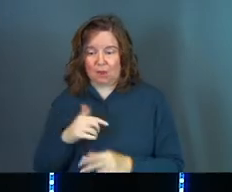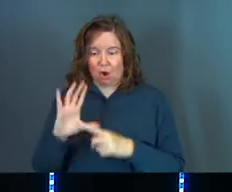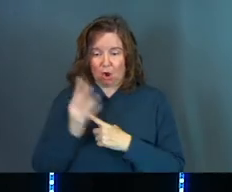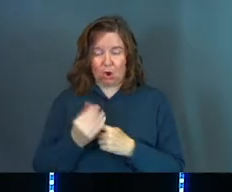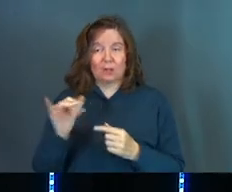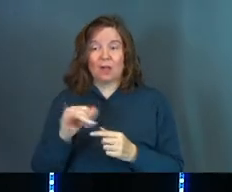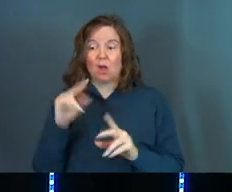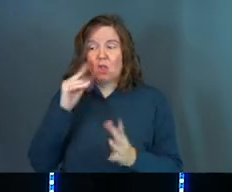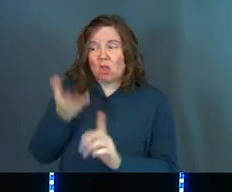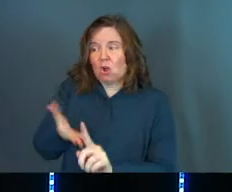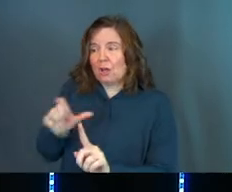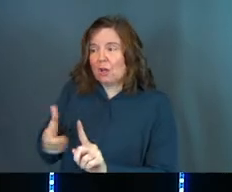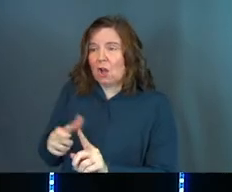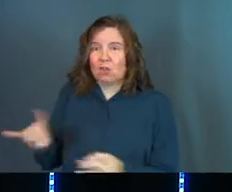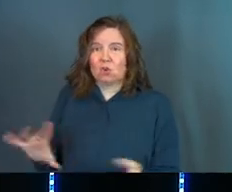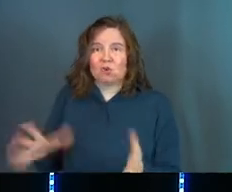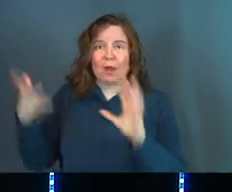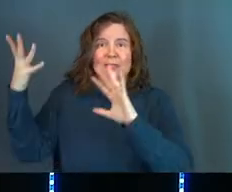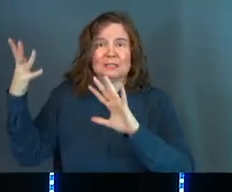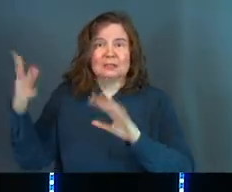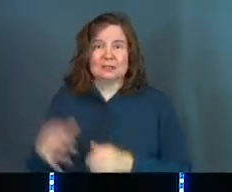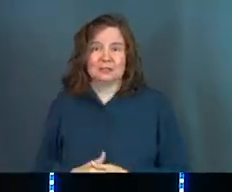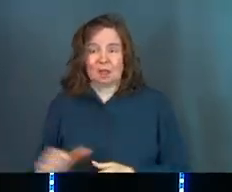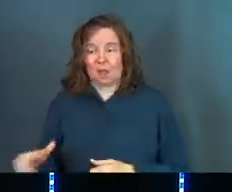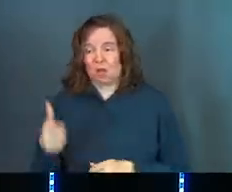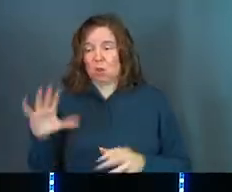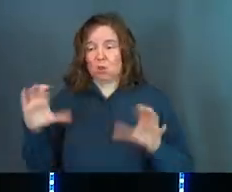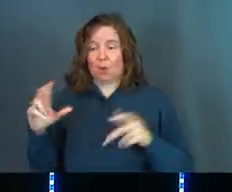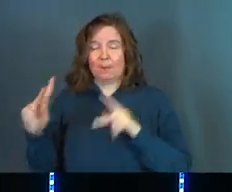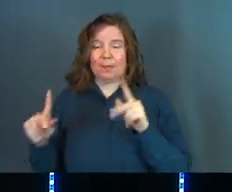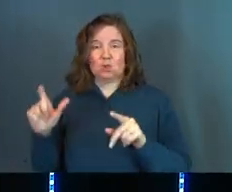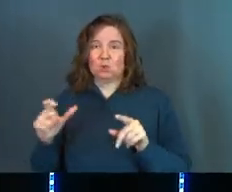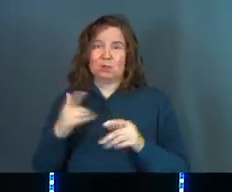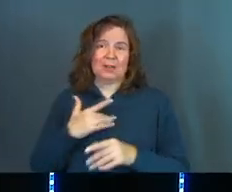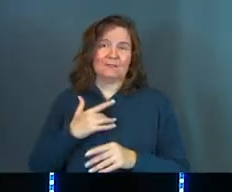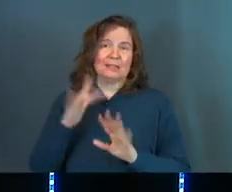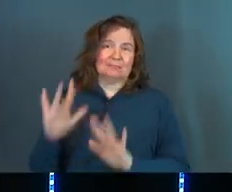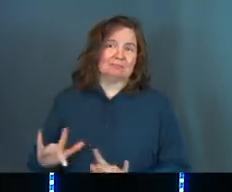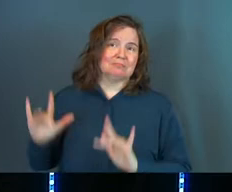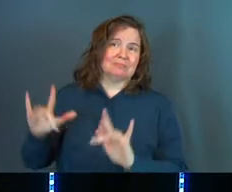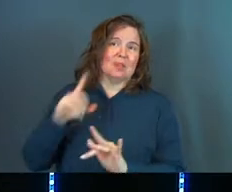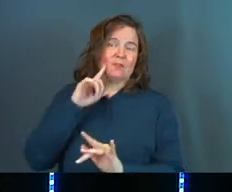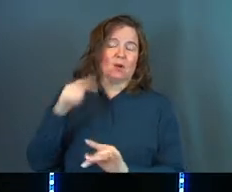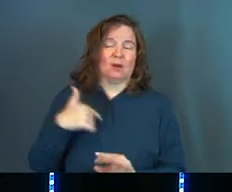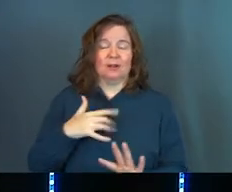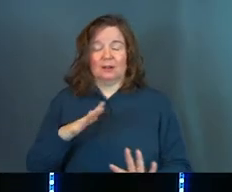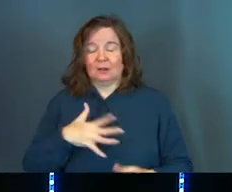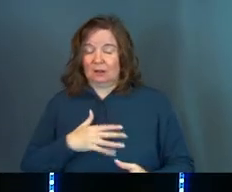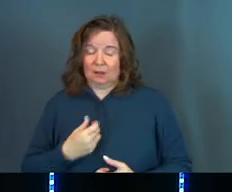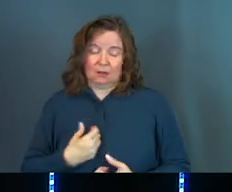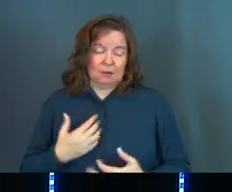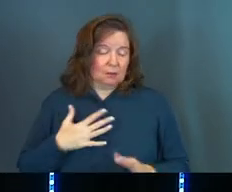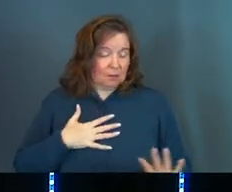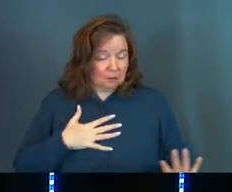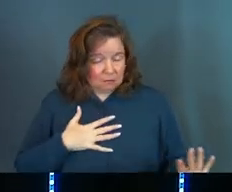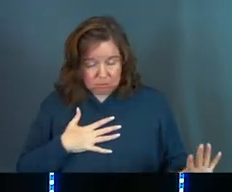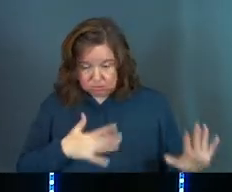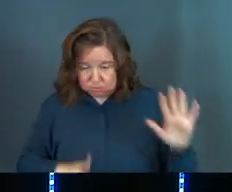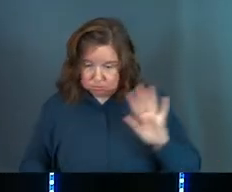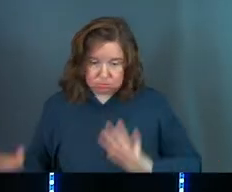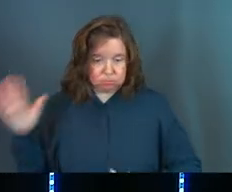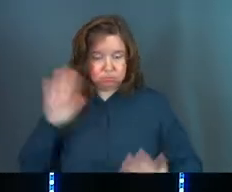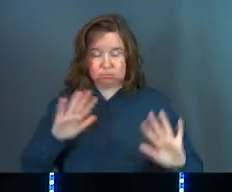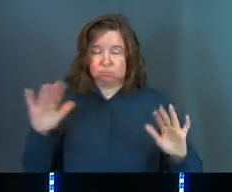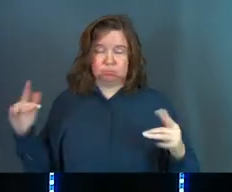our culture is like, look, another crisis. Another group of people you should feel sad about. I'm like, I'm just bleeding all day, every